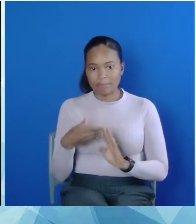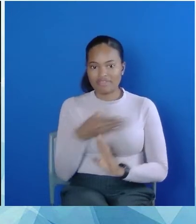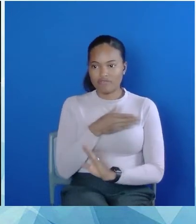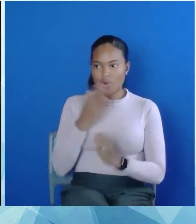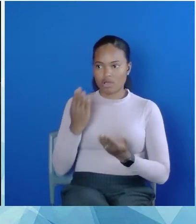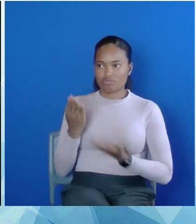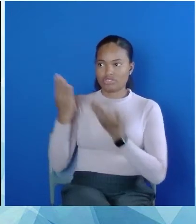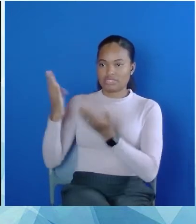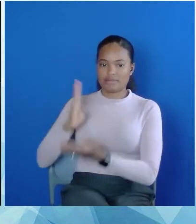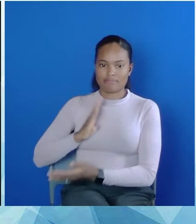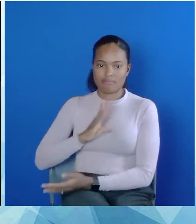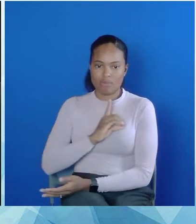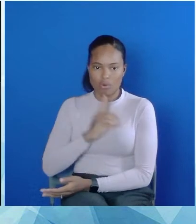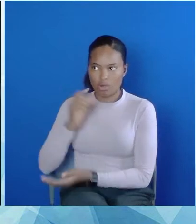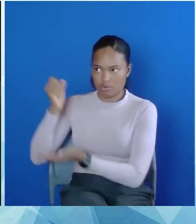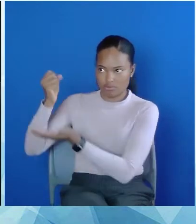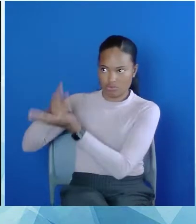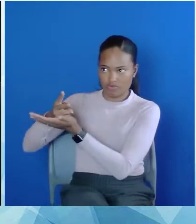for approval.